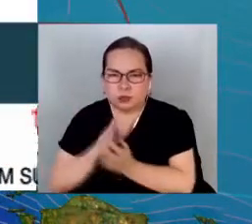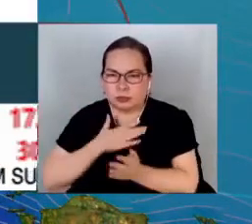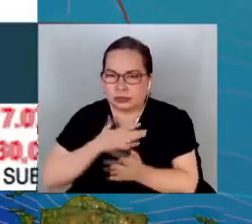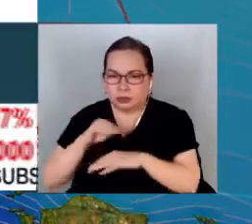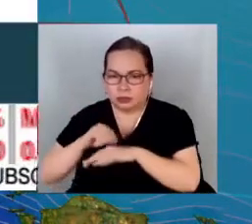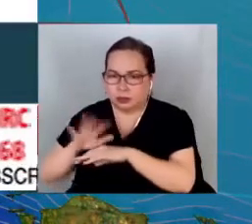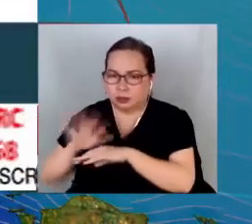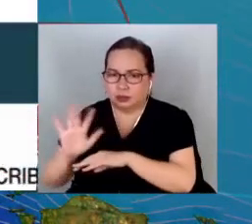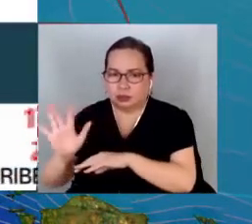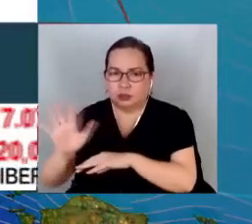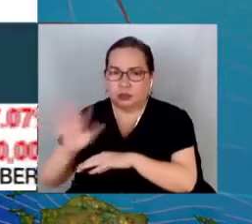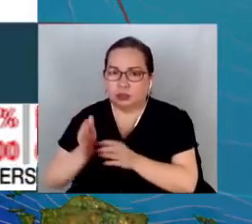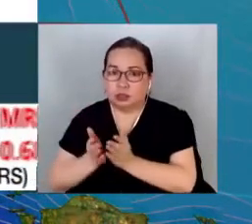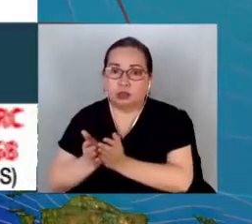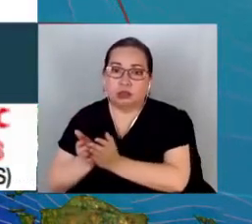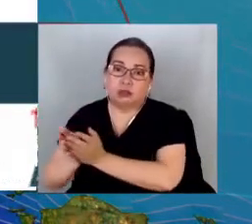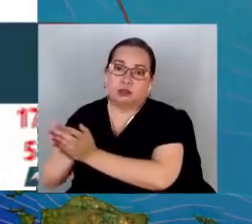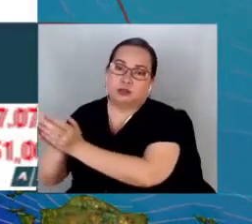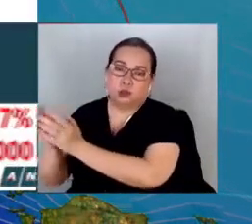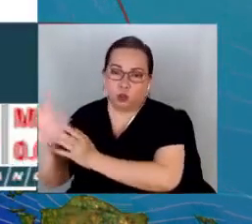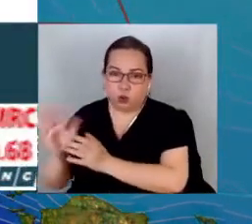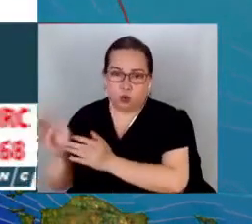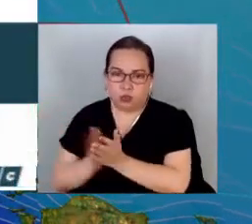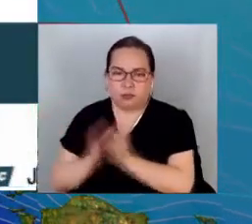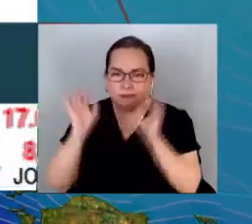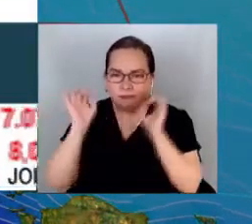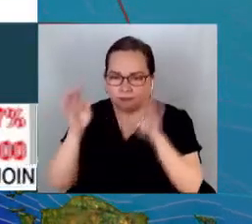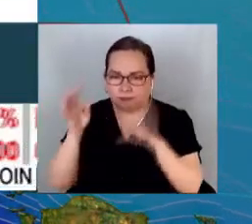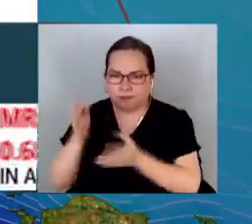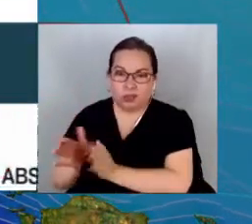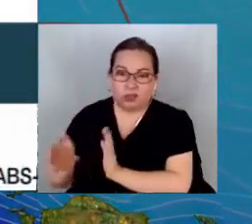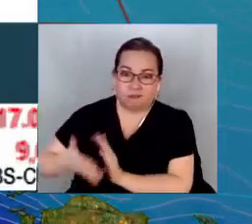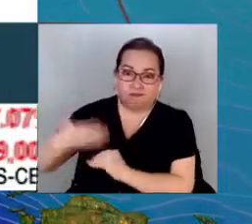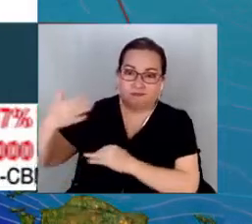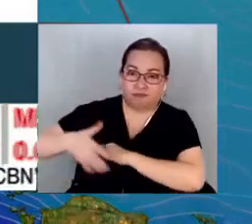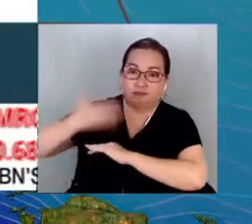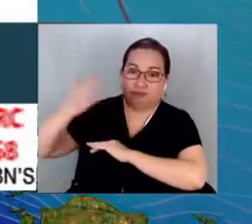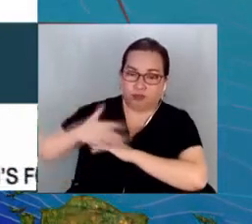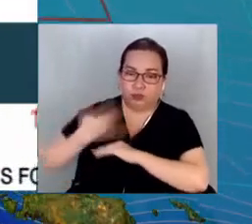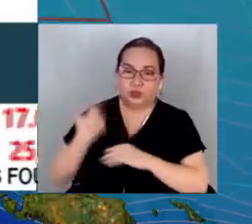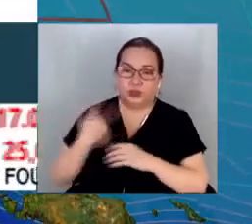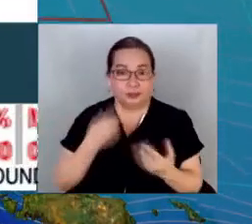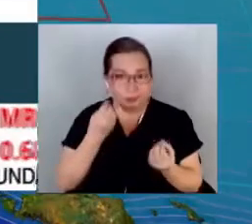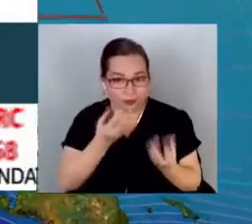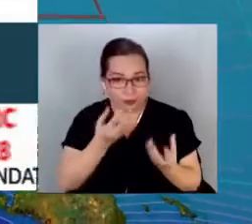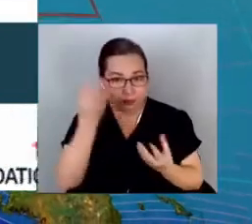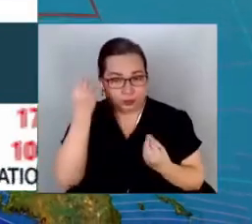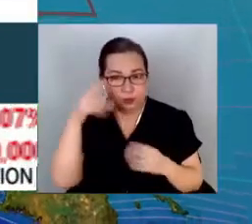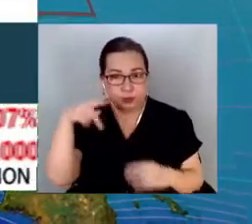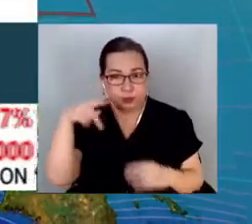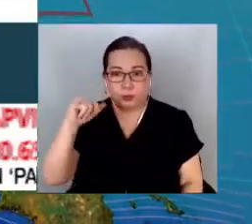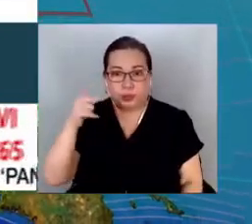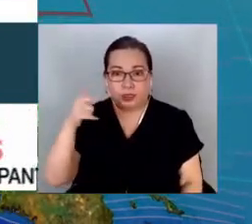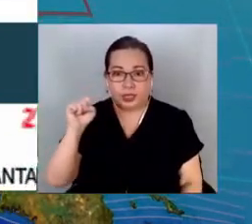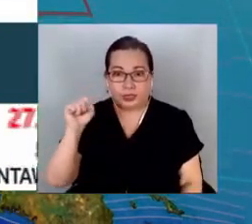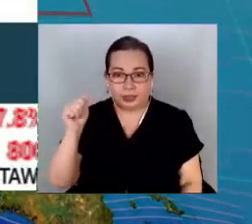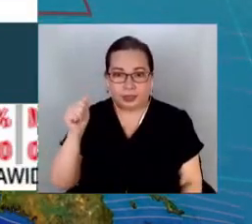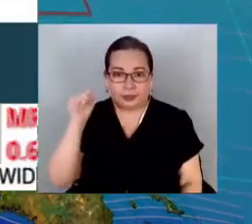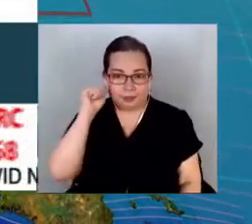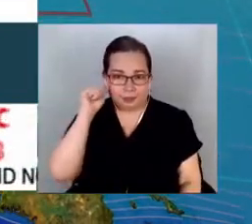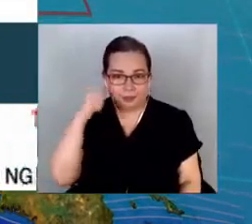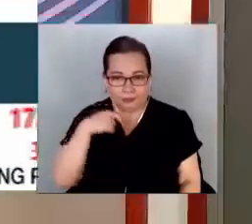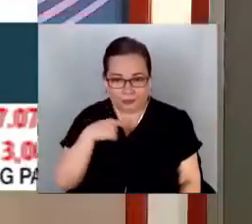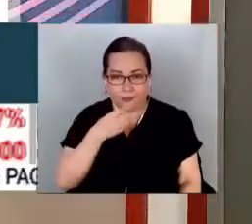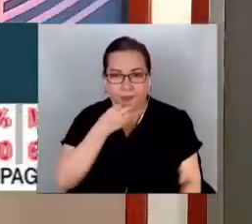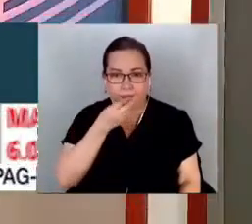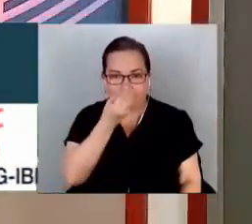into the sea, while larger sea vessels are alerted against big waves. And that's the latest from PAGASA. Anna Clorin reporting. Thanks a